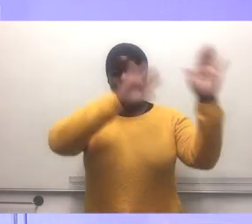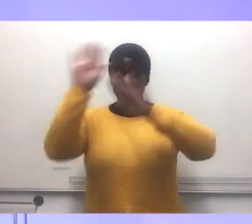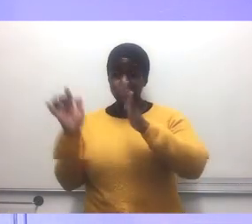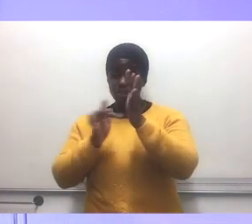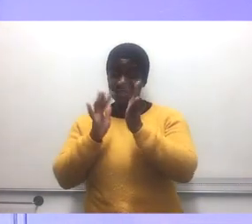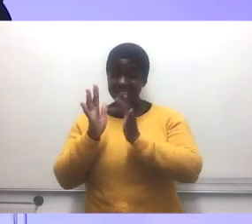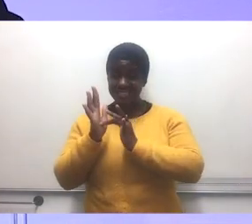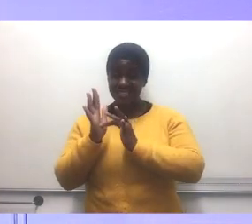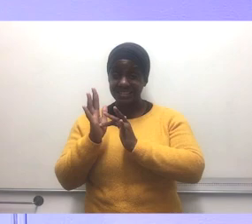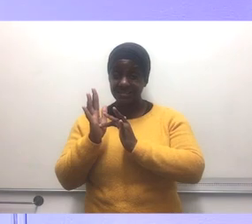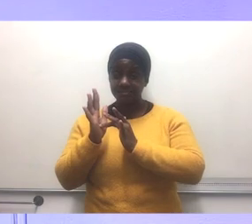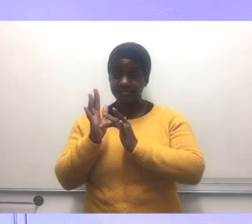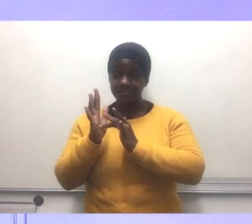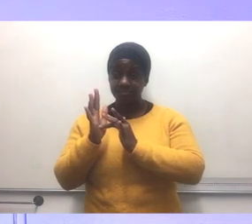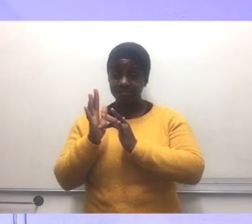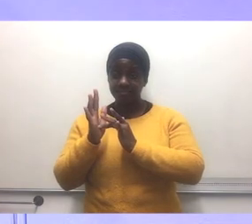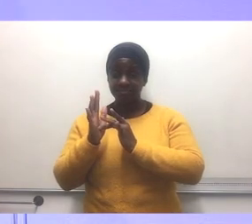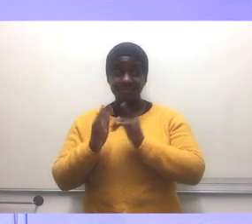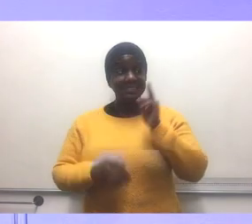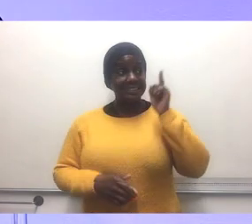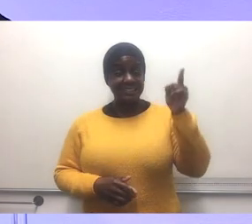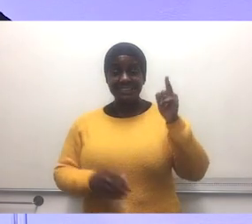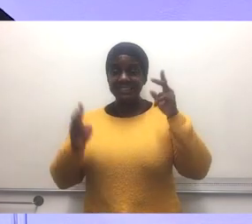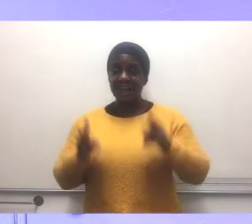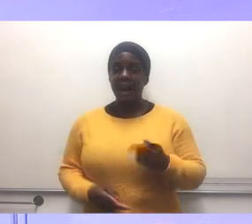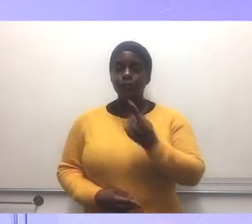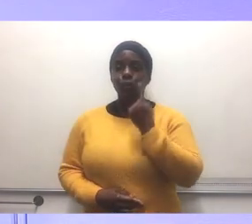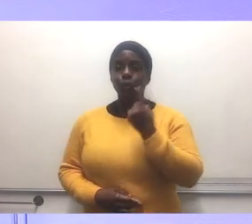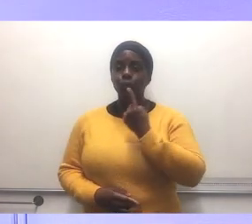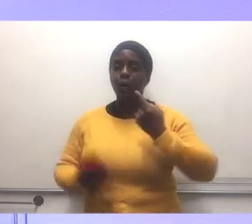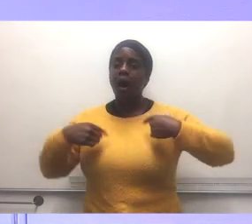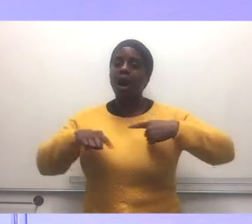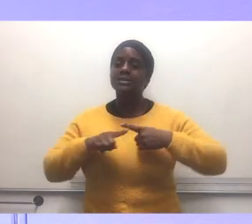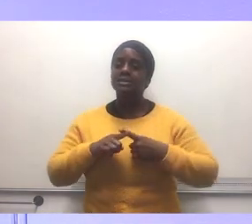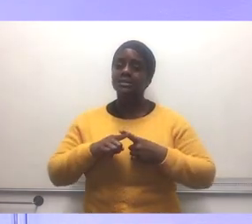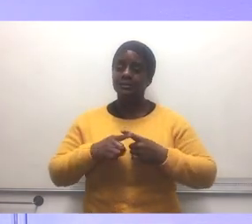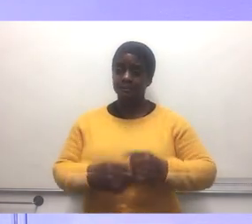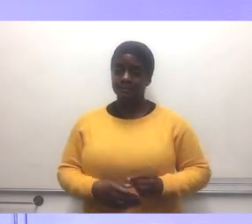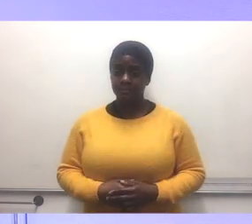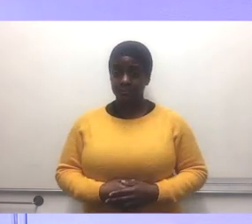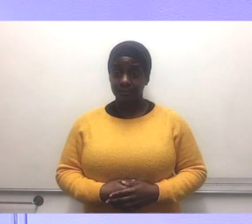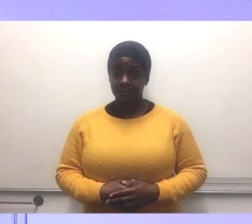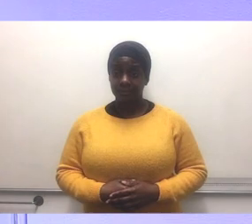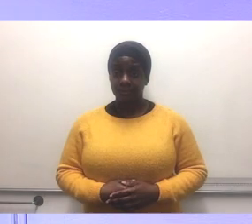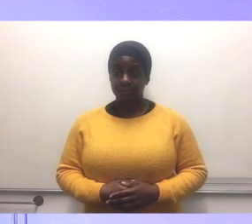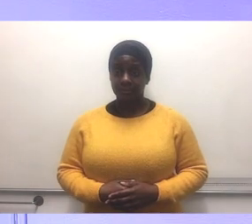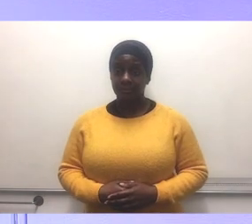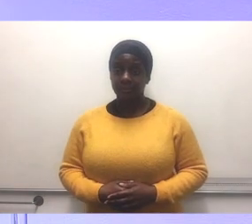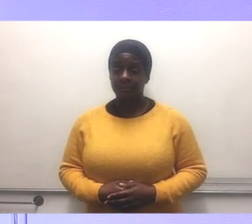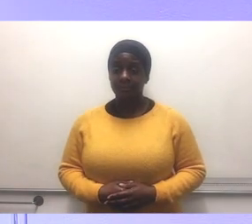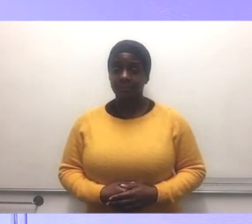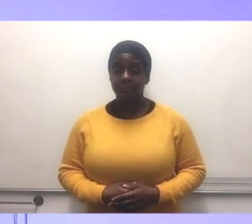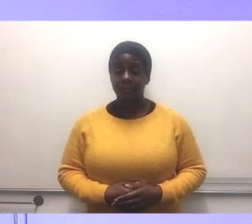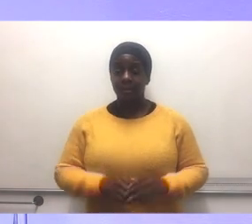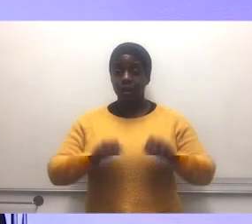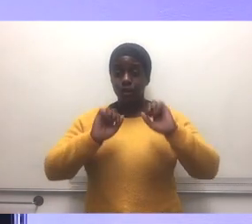Jesus Christ, he died for us. I've come by tonight to let you know that